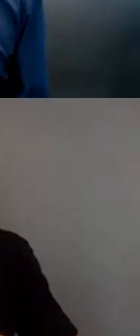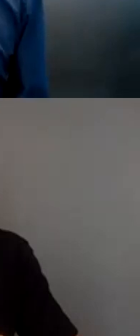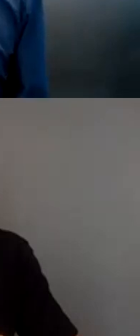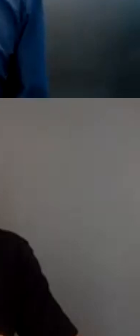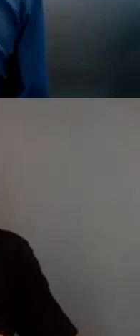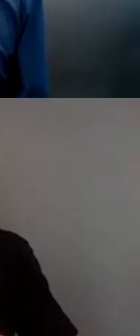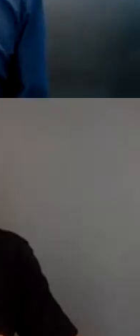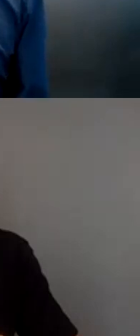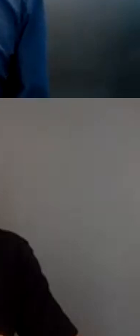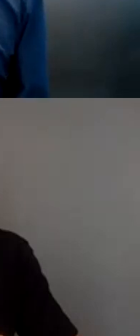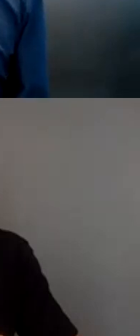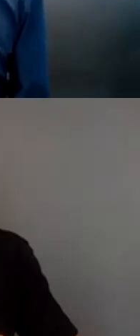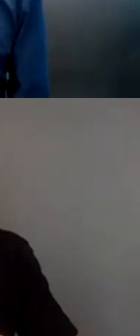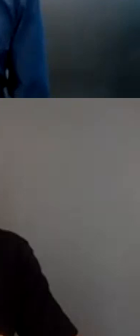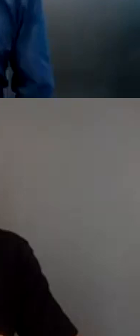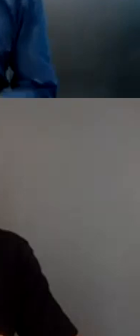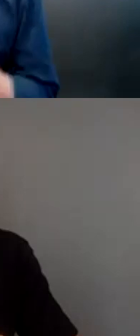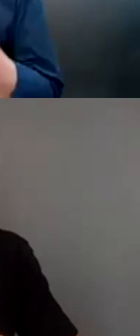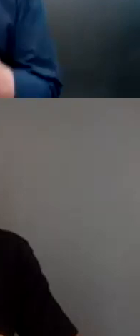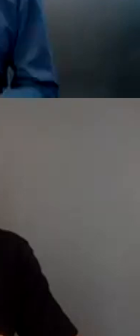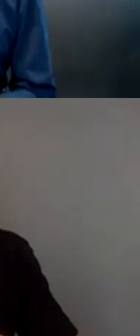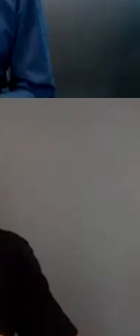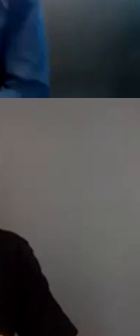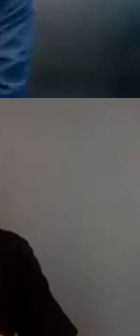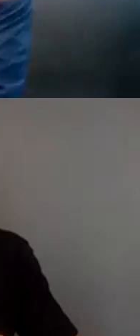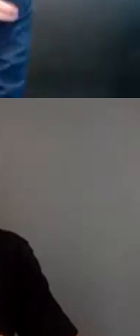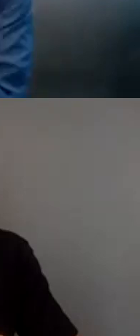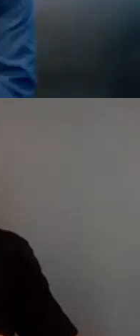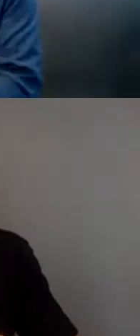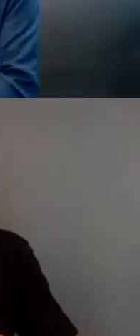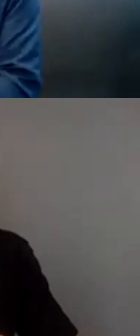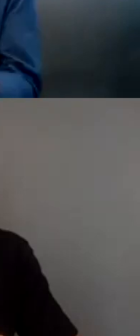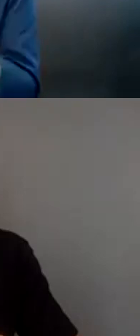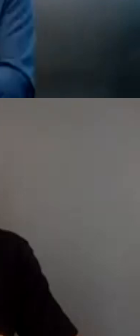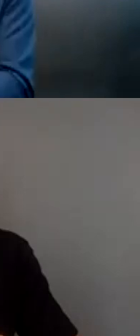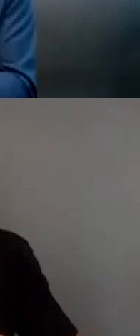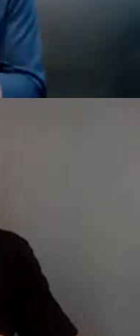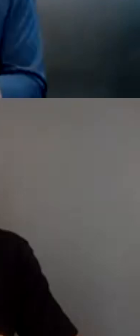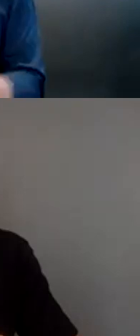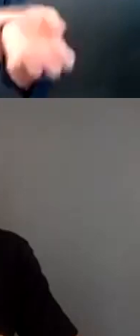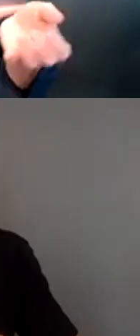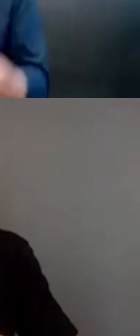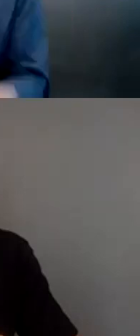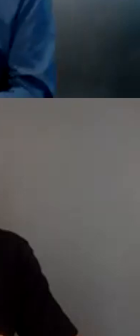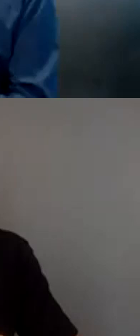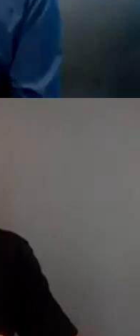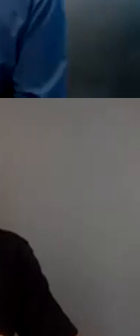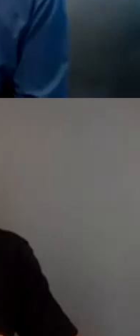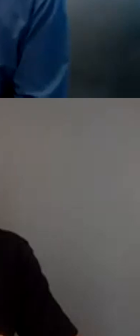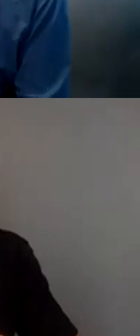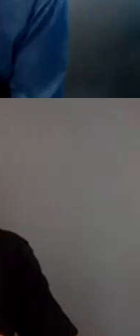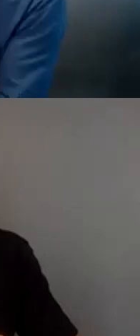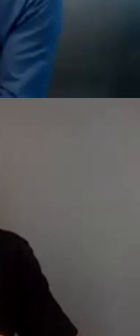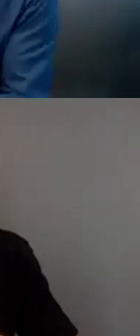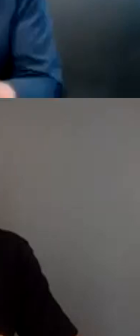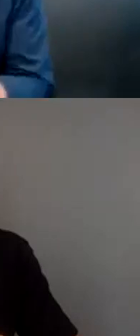other organizations come and say, we need to do something about, with an anti-Indigenous racism lens, like we need to address this. So there